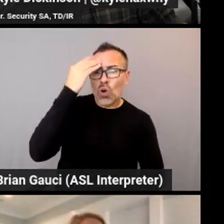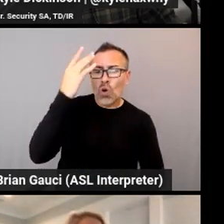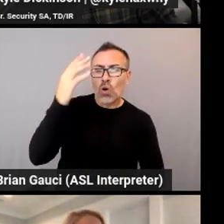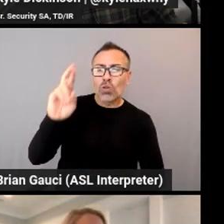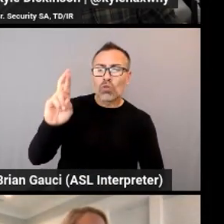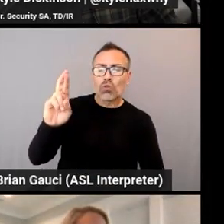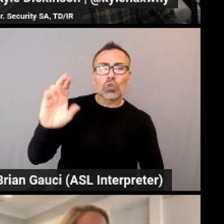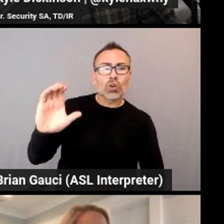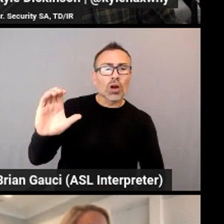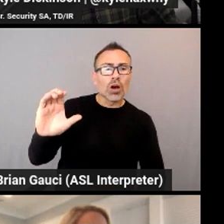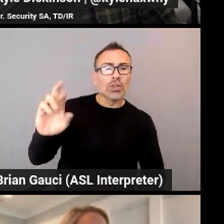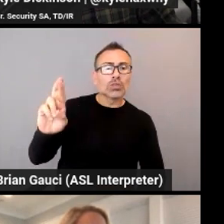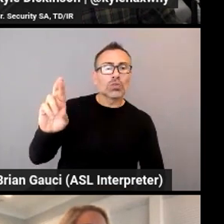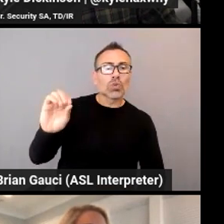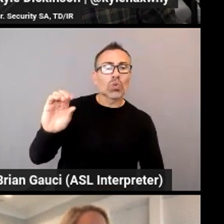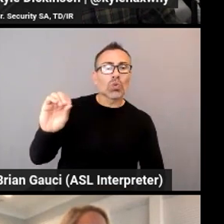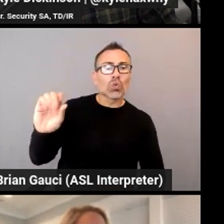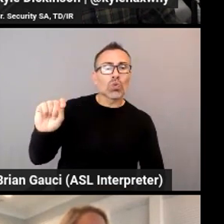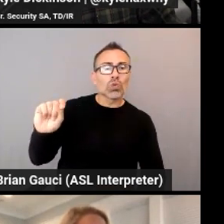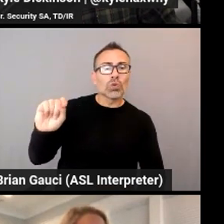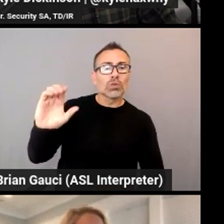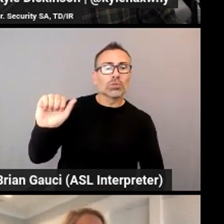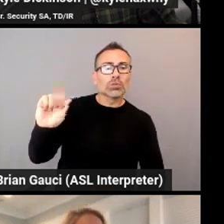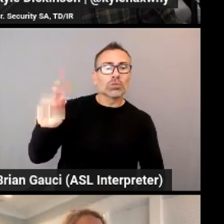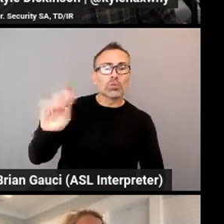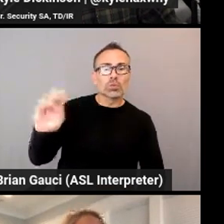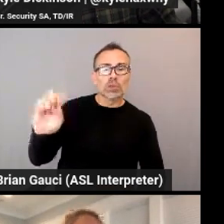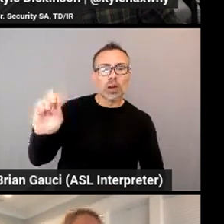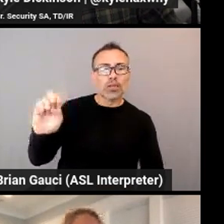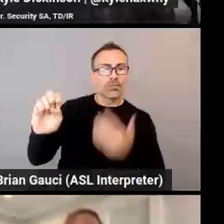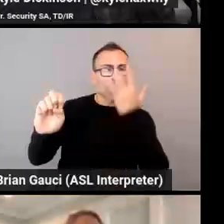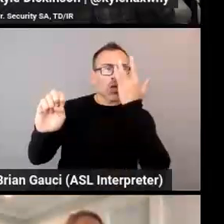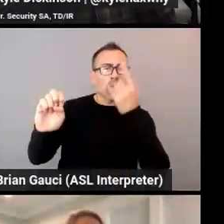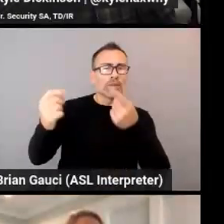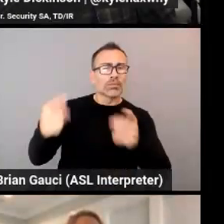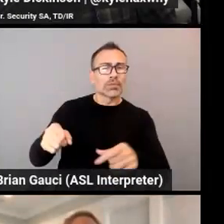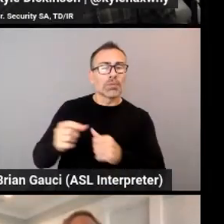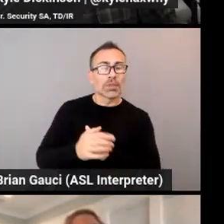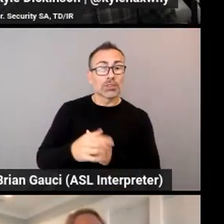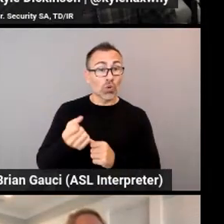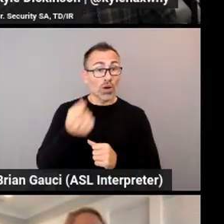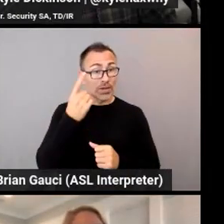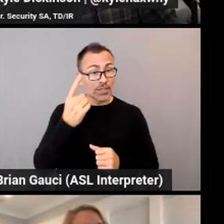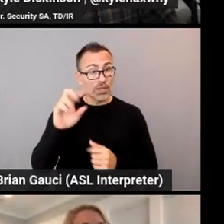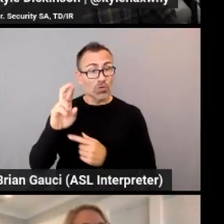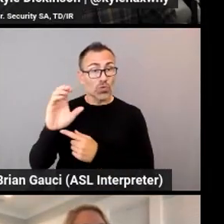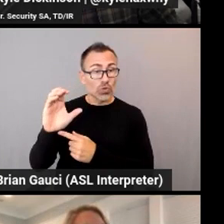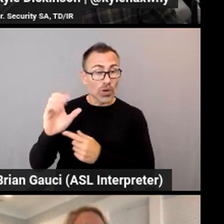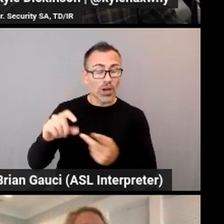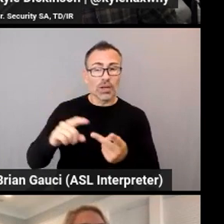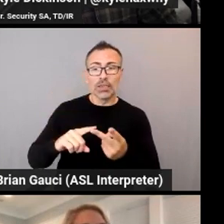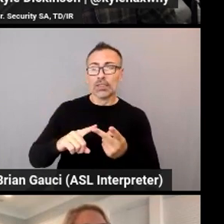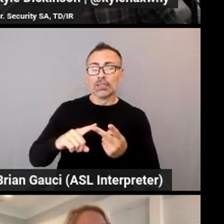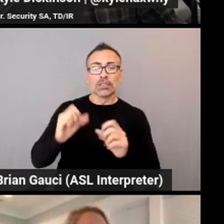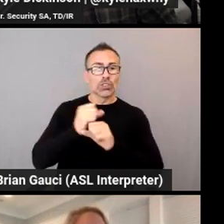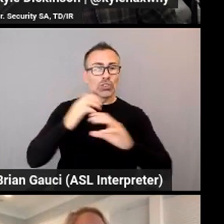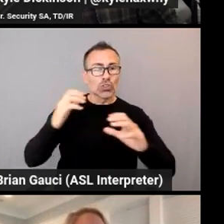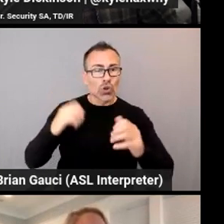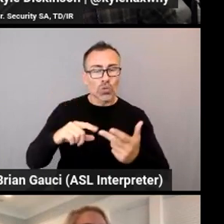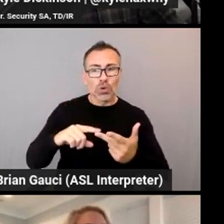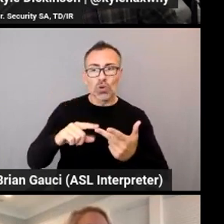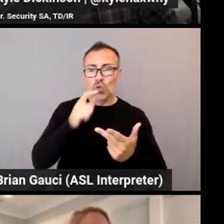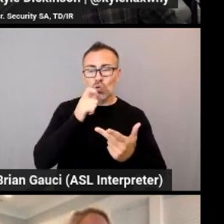detective comes into play, is understanding the root cause, understanding the scope, who created this EC2